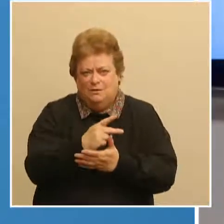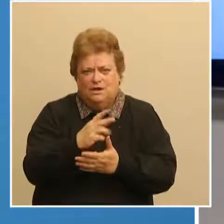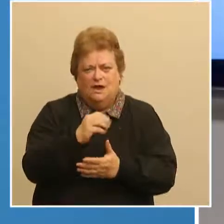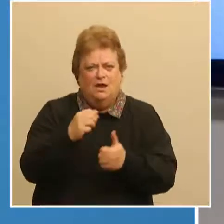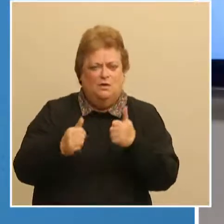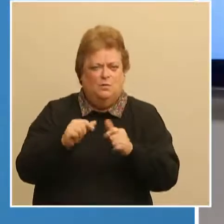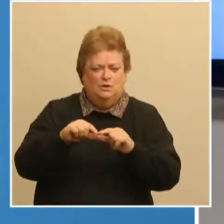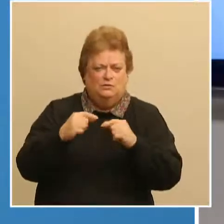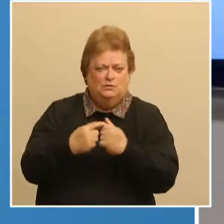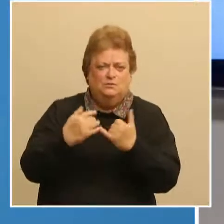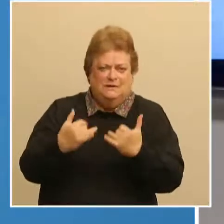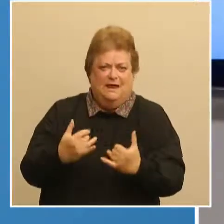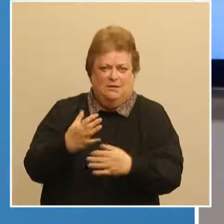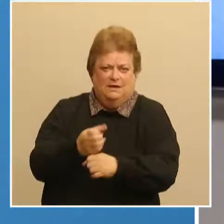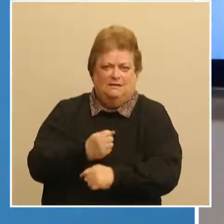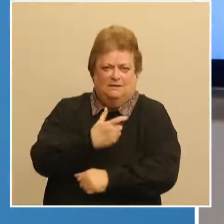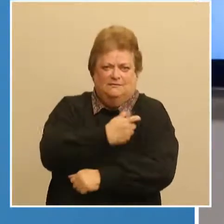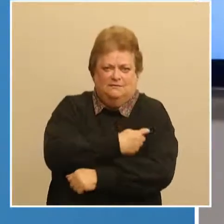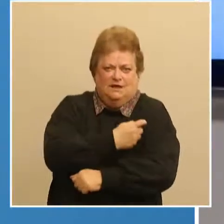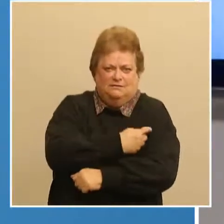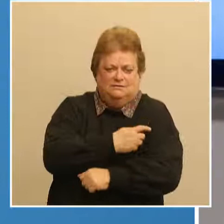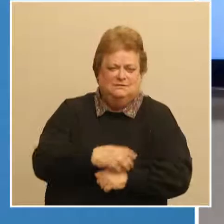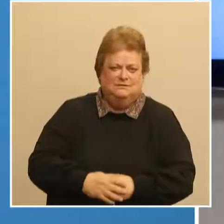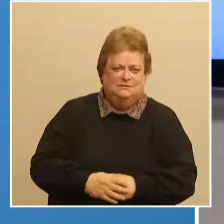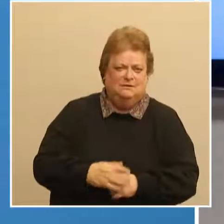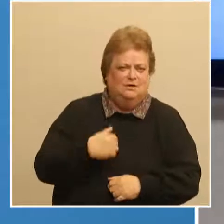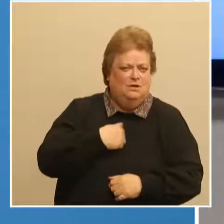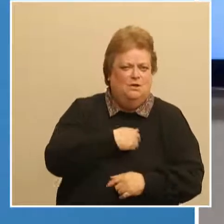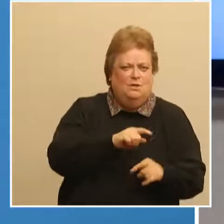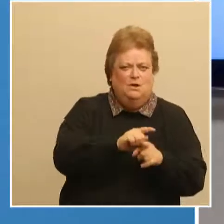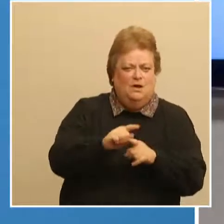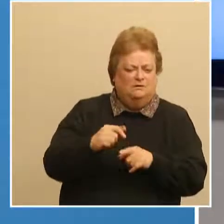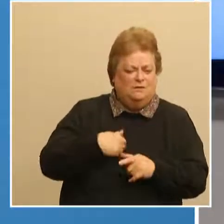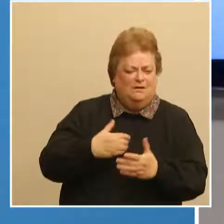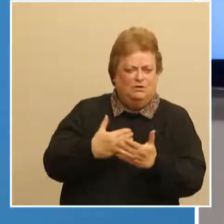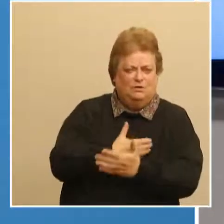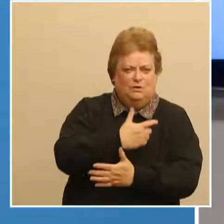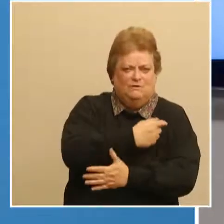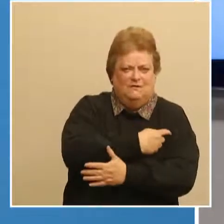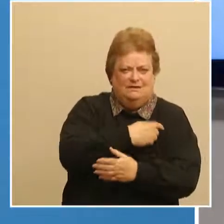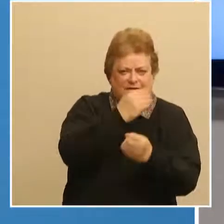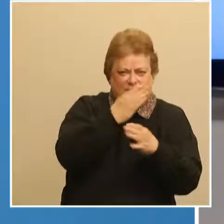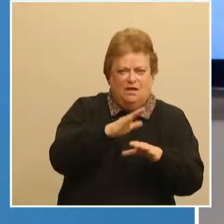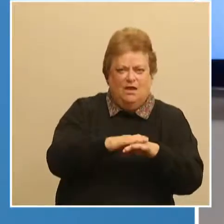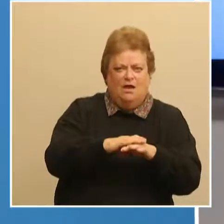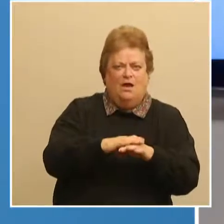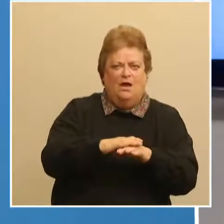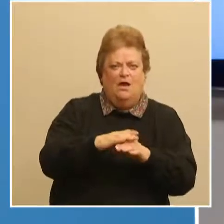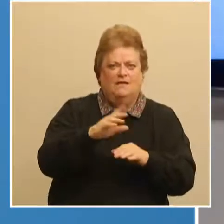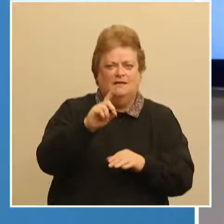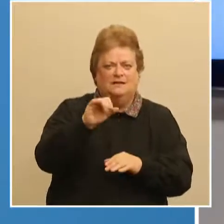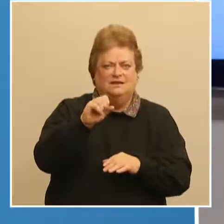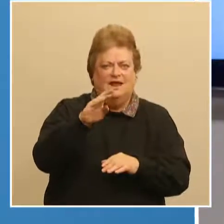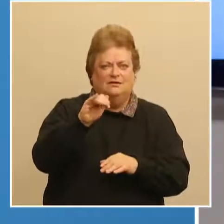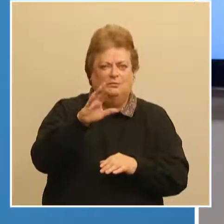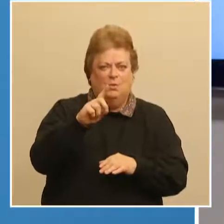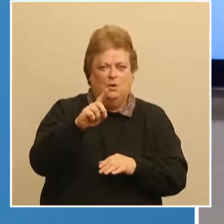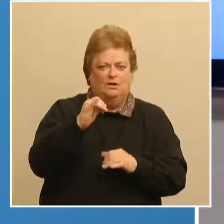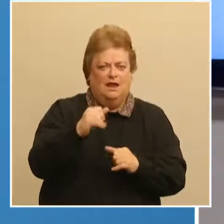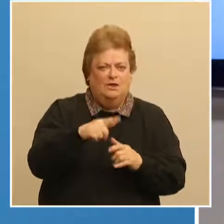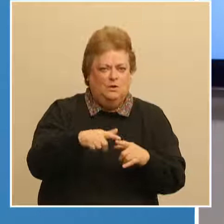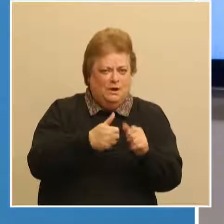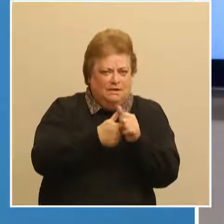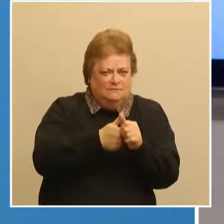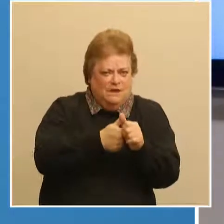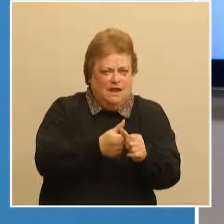currently being vaccinated. We also have new vaccine information on our online dashboard. We can now track the number